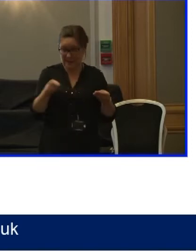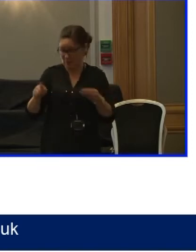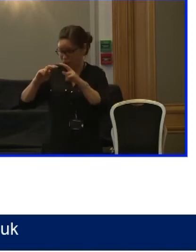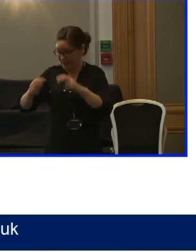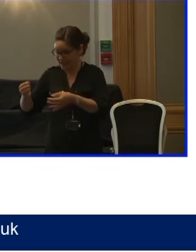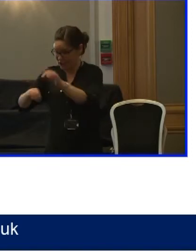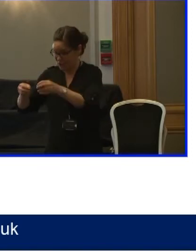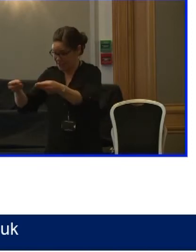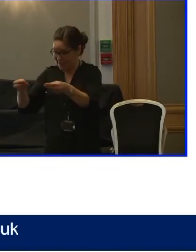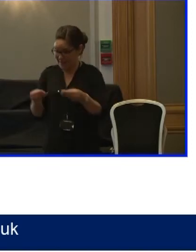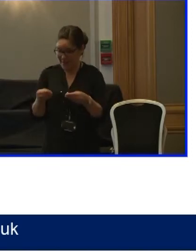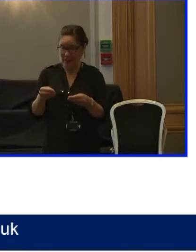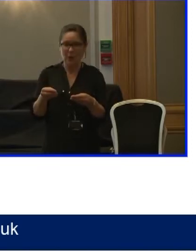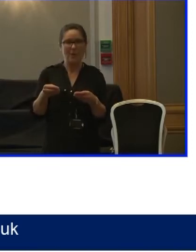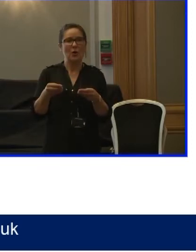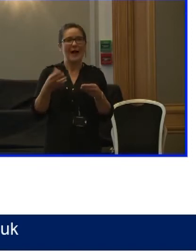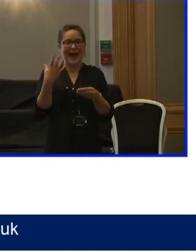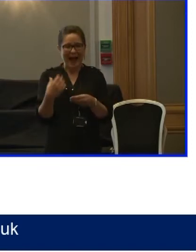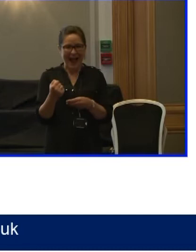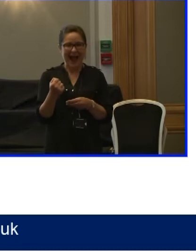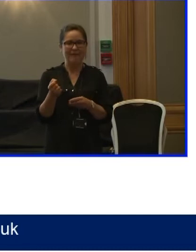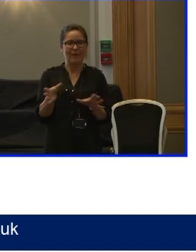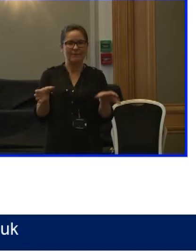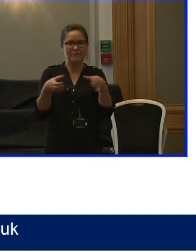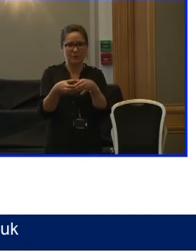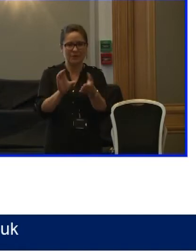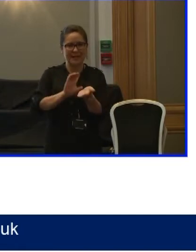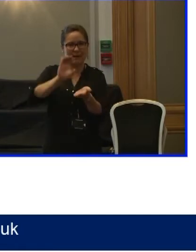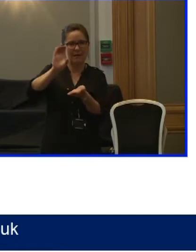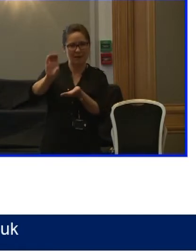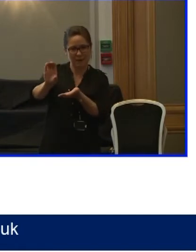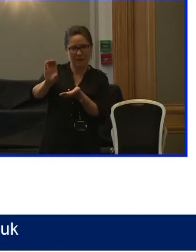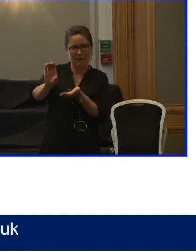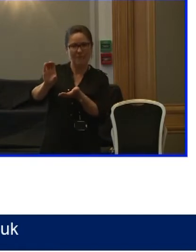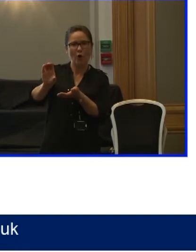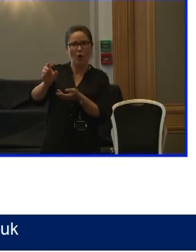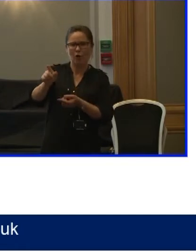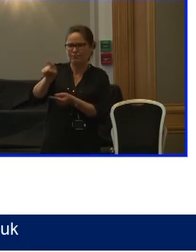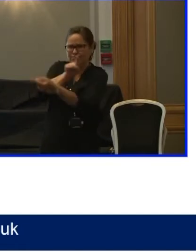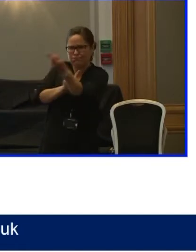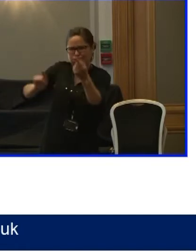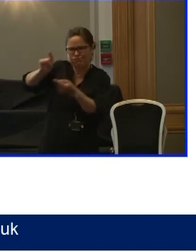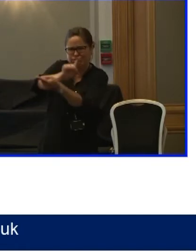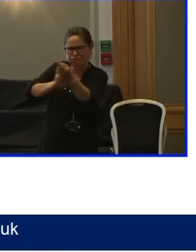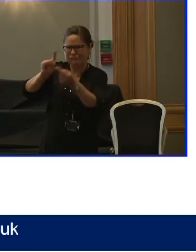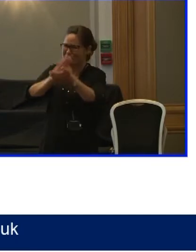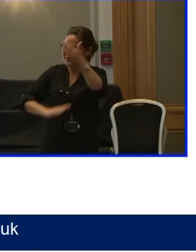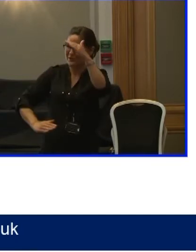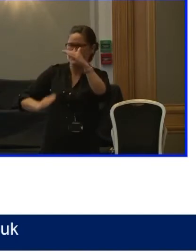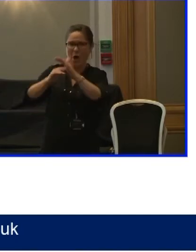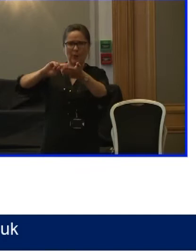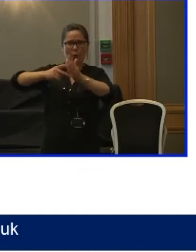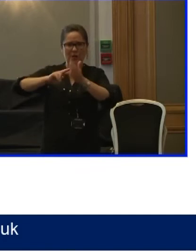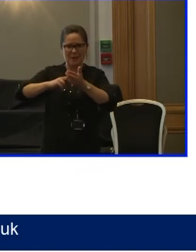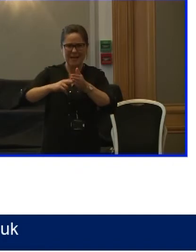the UK Rdc Consortium. That is a group of the top institutions in the country who collaborate fully